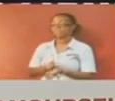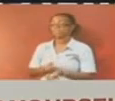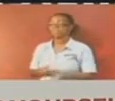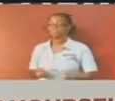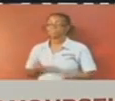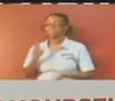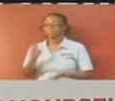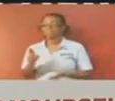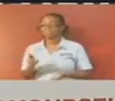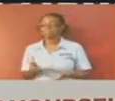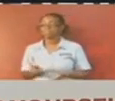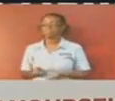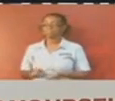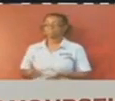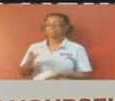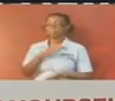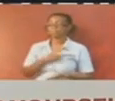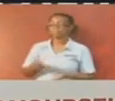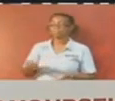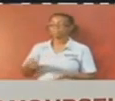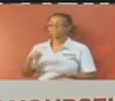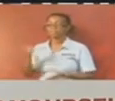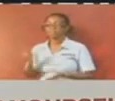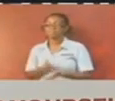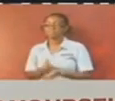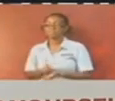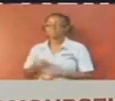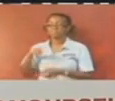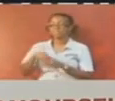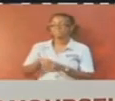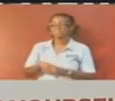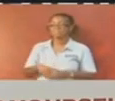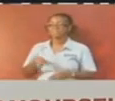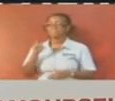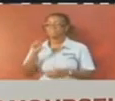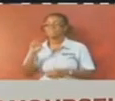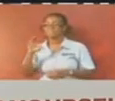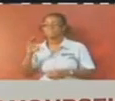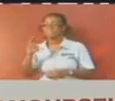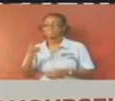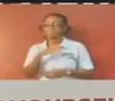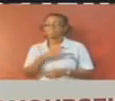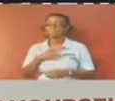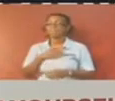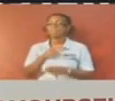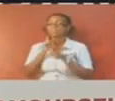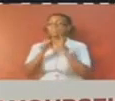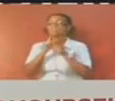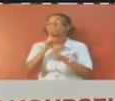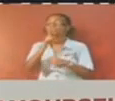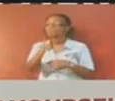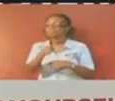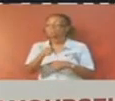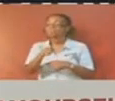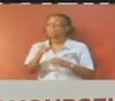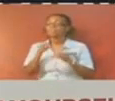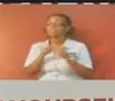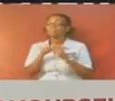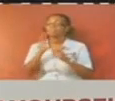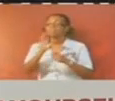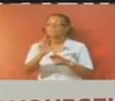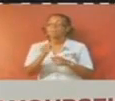Cheney of the UNC and speak truth to power. Your silence can be